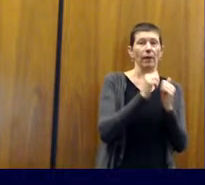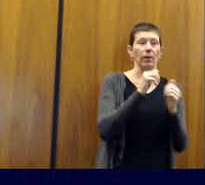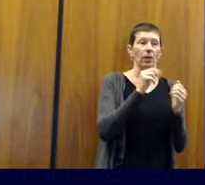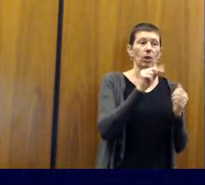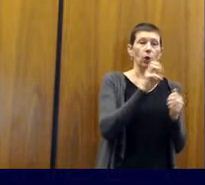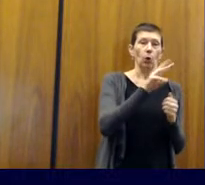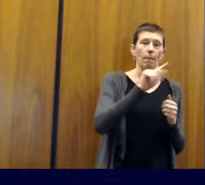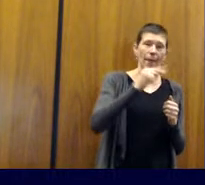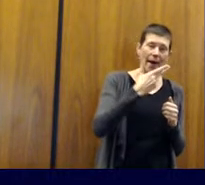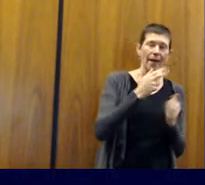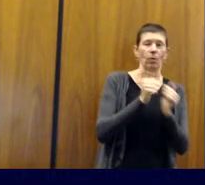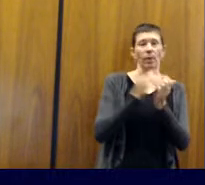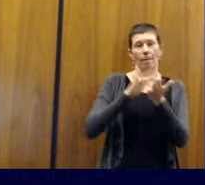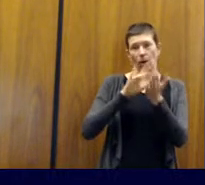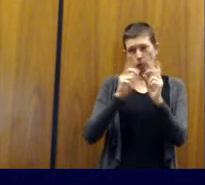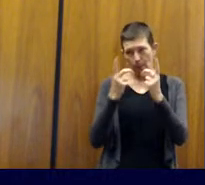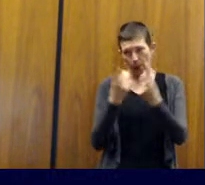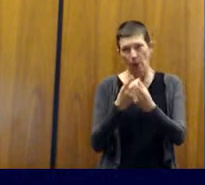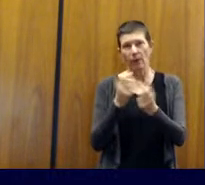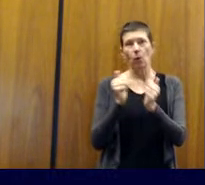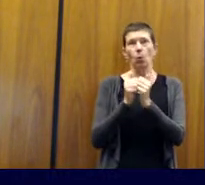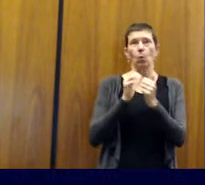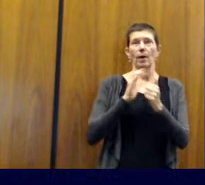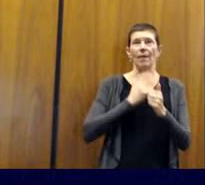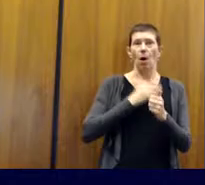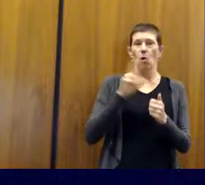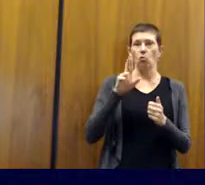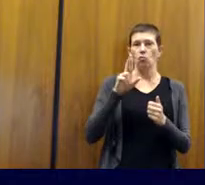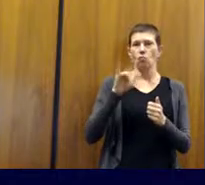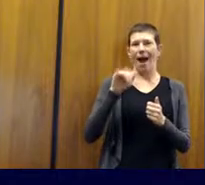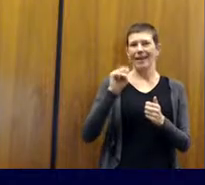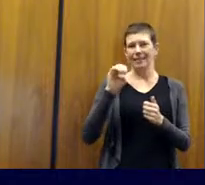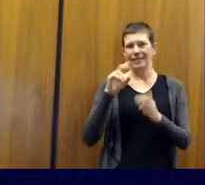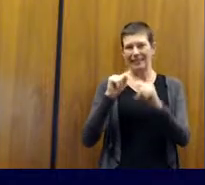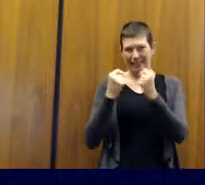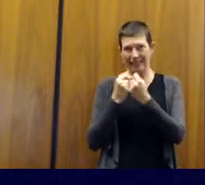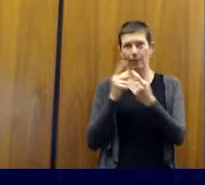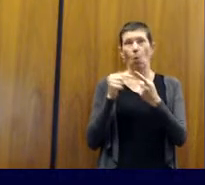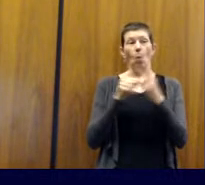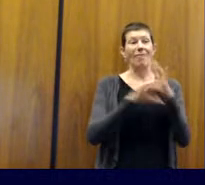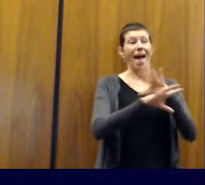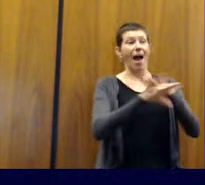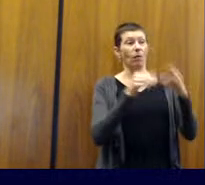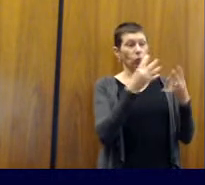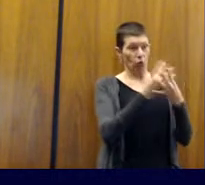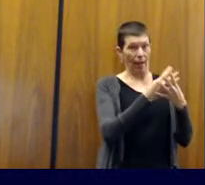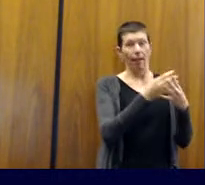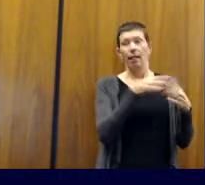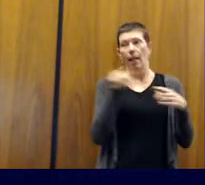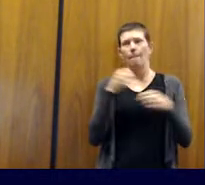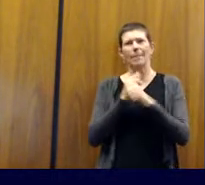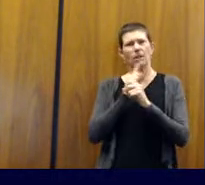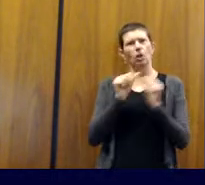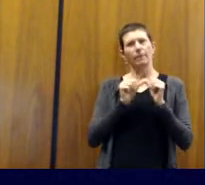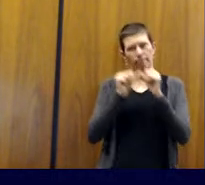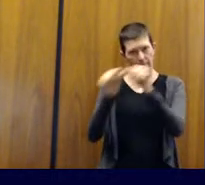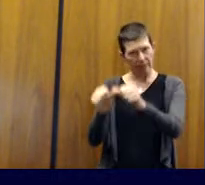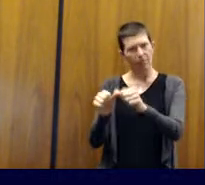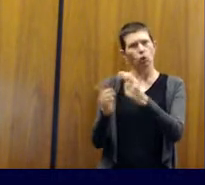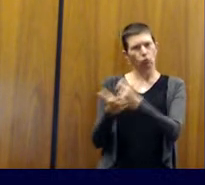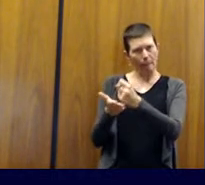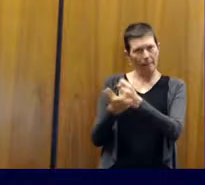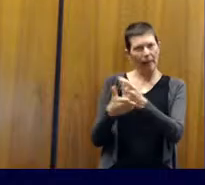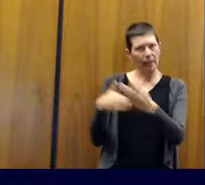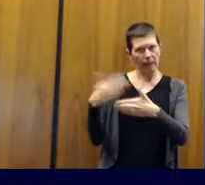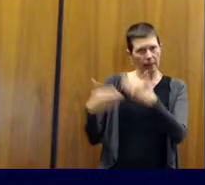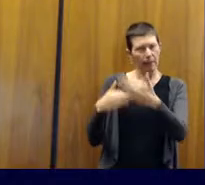medical department, working with our RISE team, that when they get out of jail, to make sure there's a continuation of that treatment